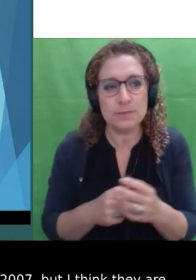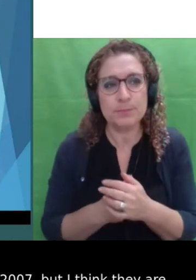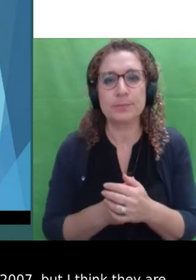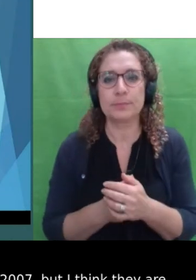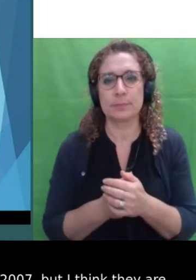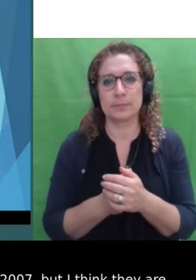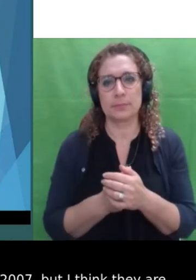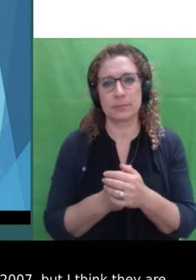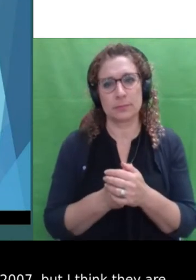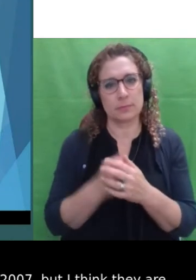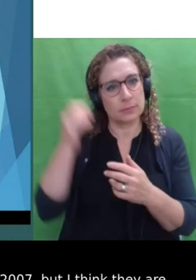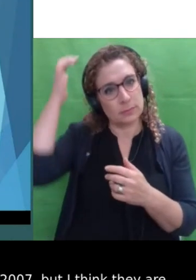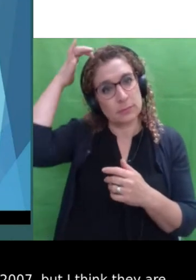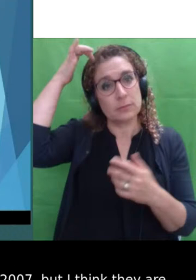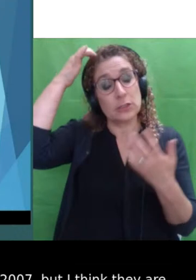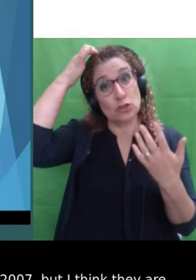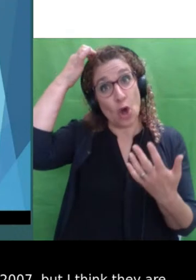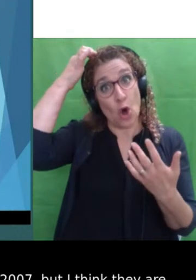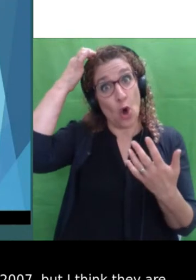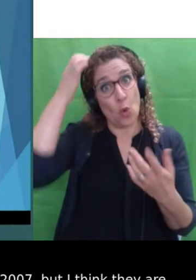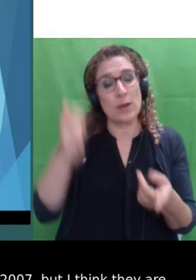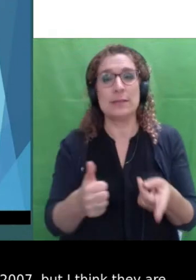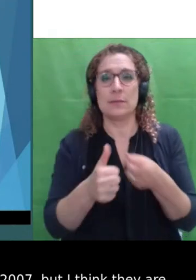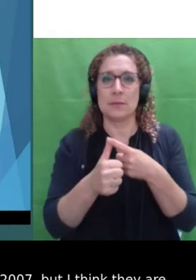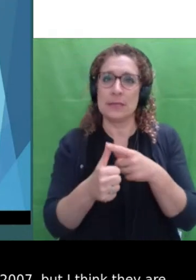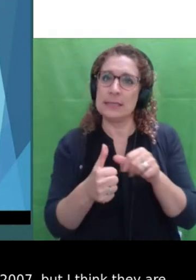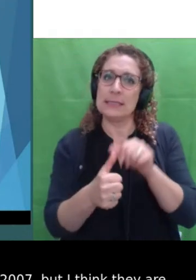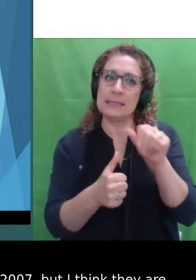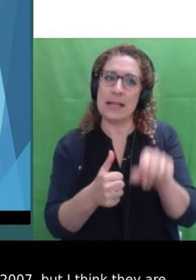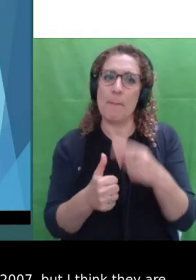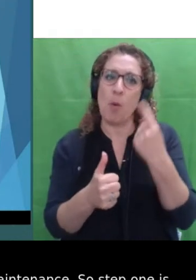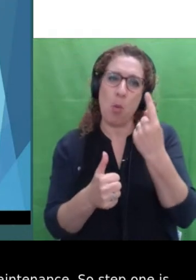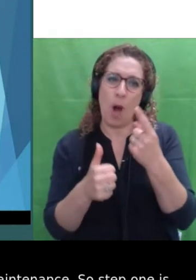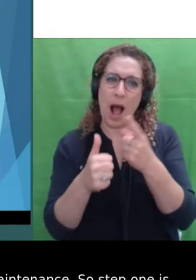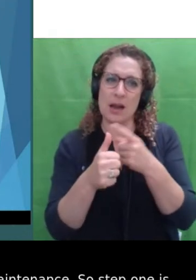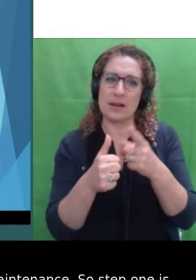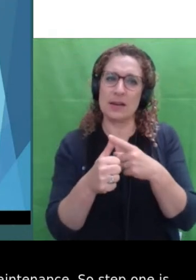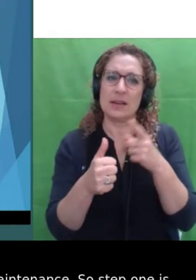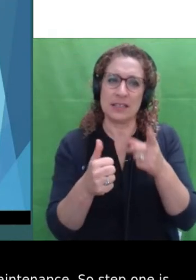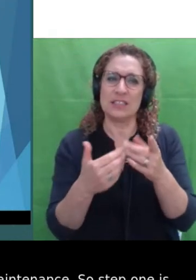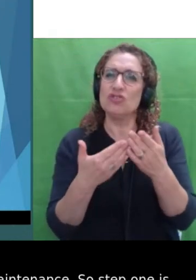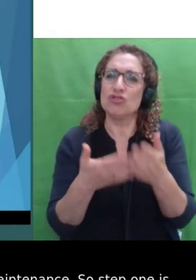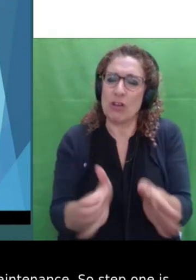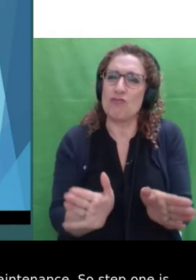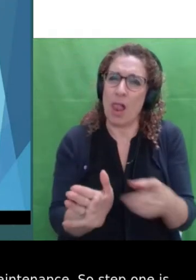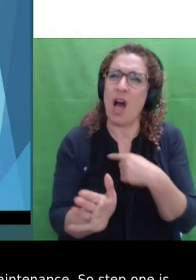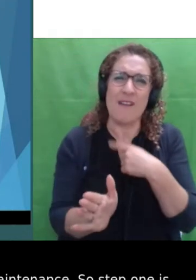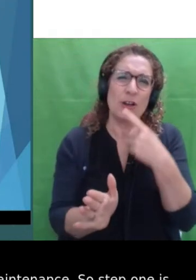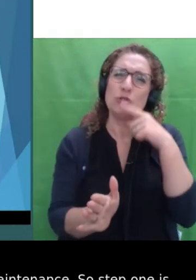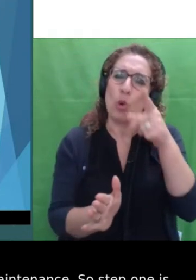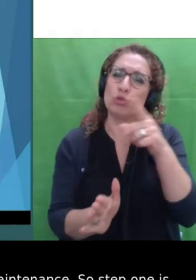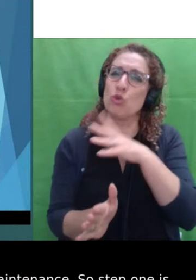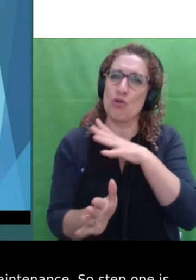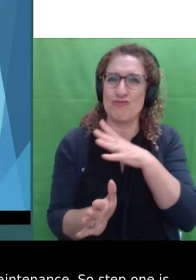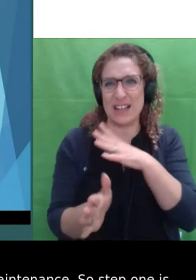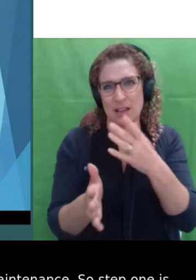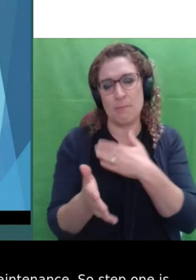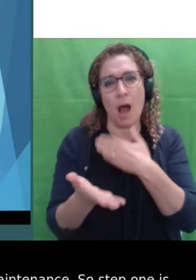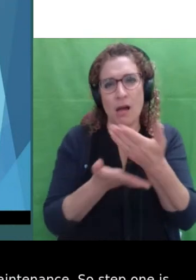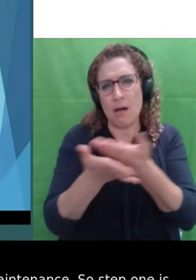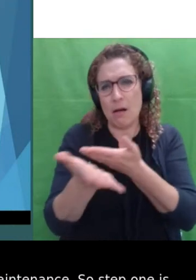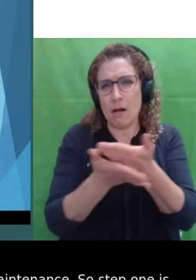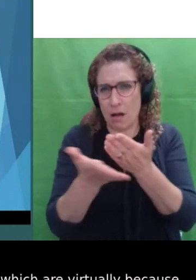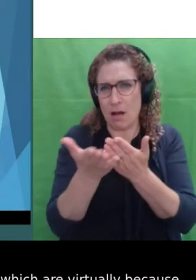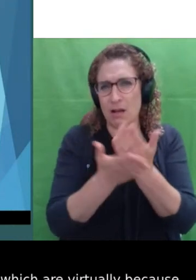so step one is general measures and as i say i've just mentioned the consultations i do which are virtually because of code 19 but we